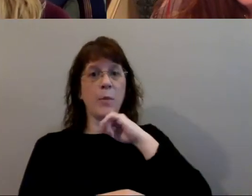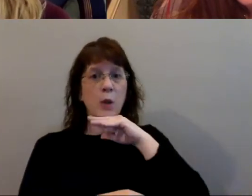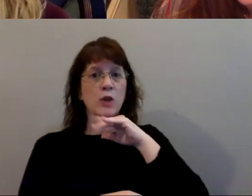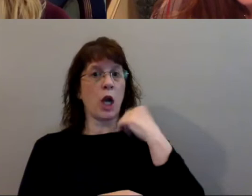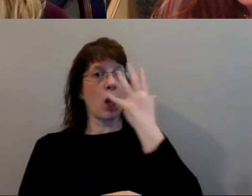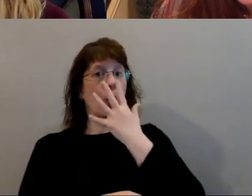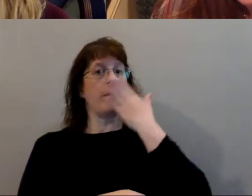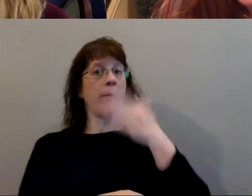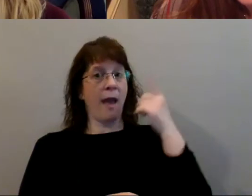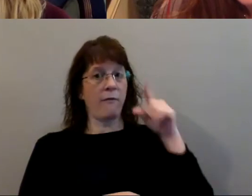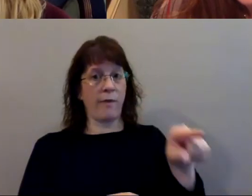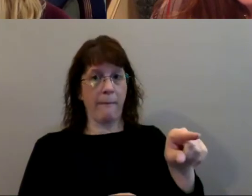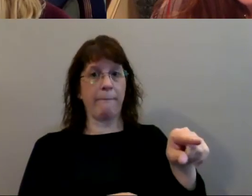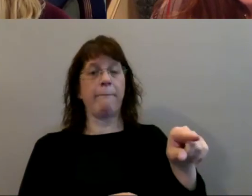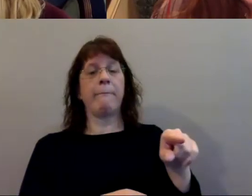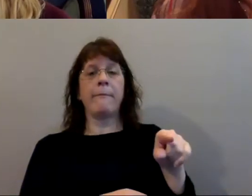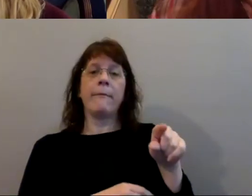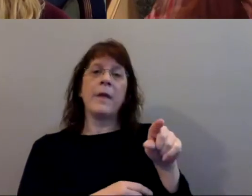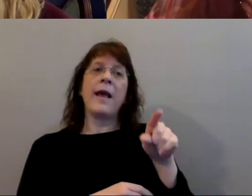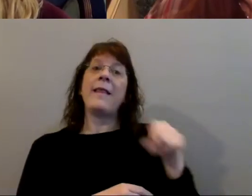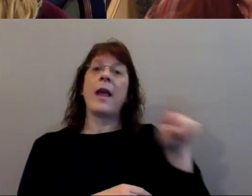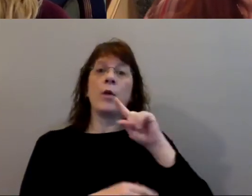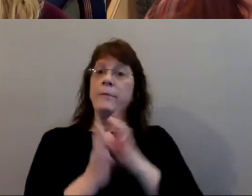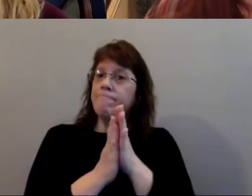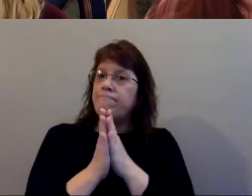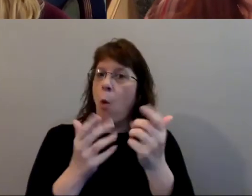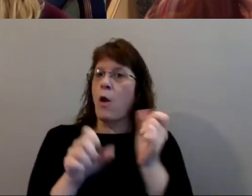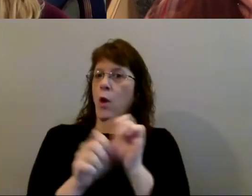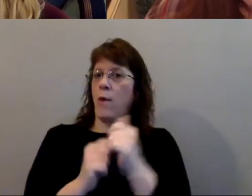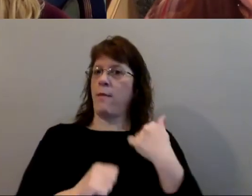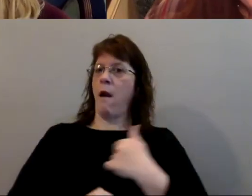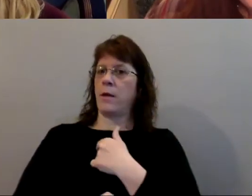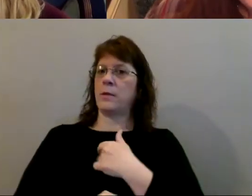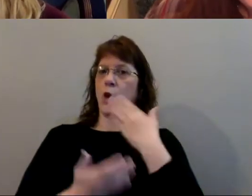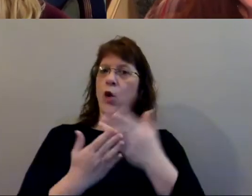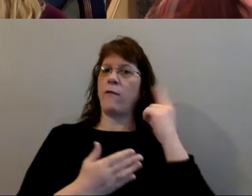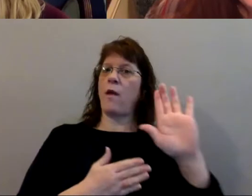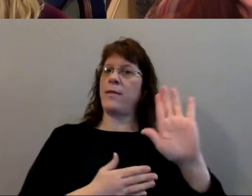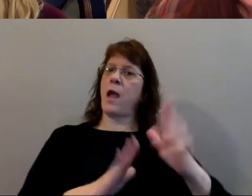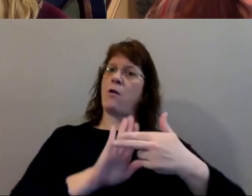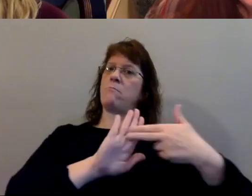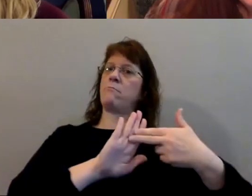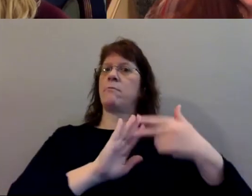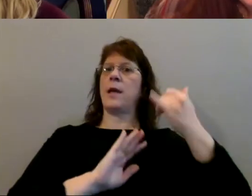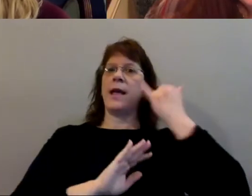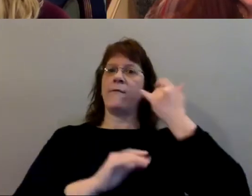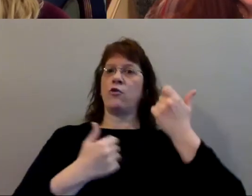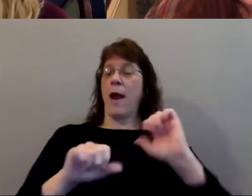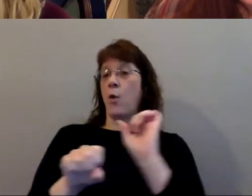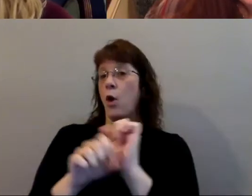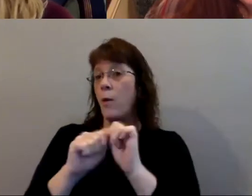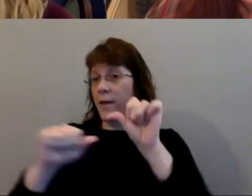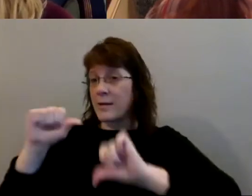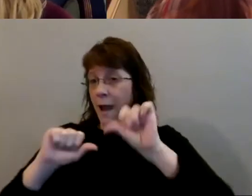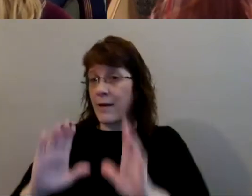they're actually pretty eager to work with us because it's good for their image if they're working with the scientists who are trying to make